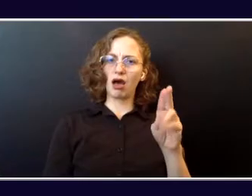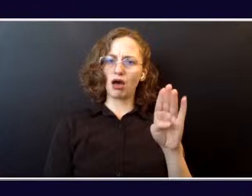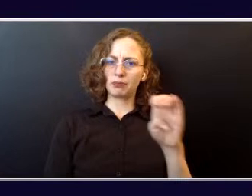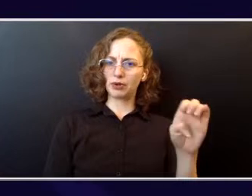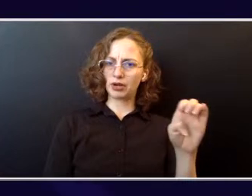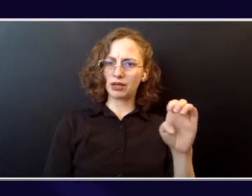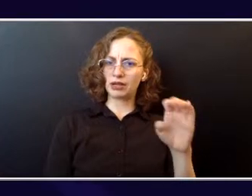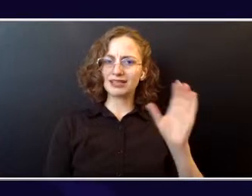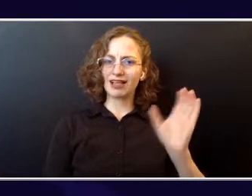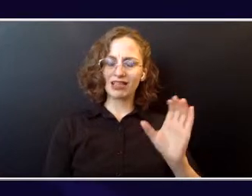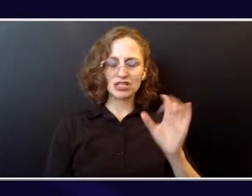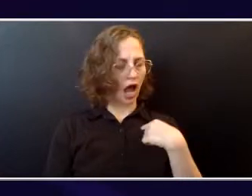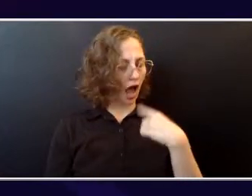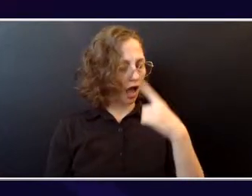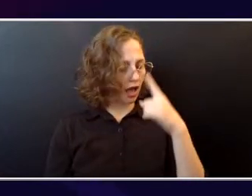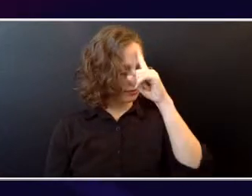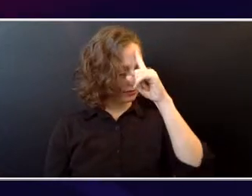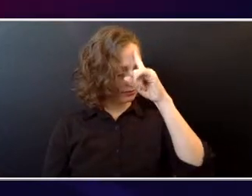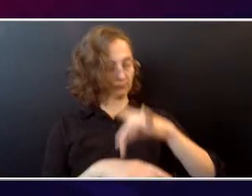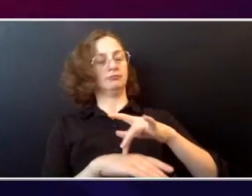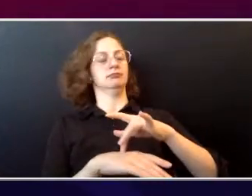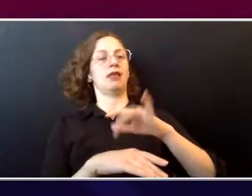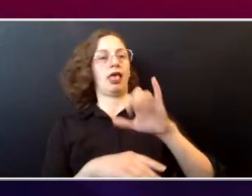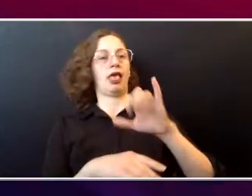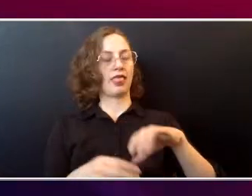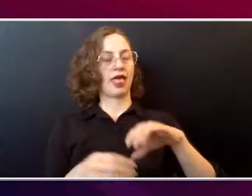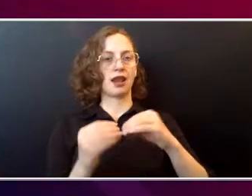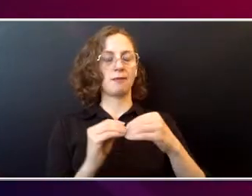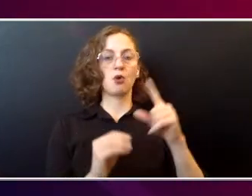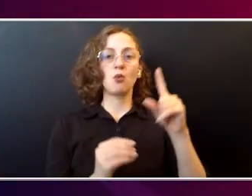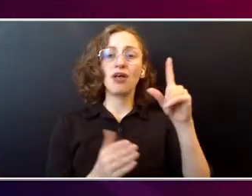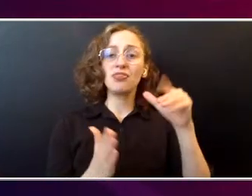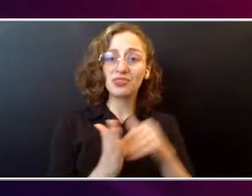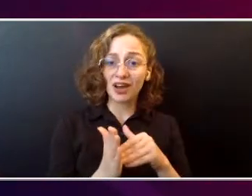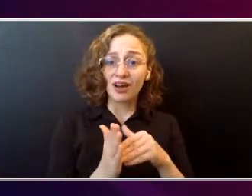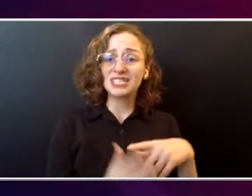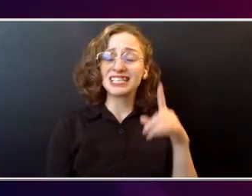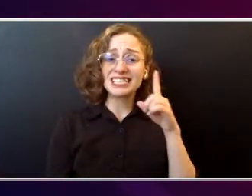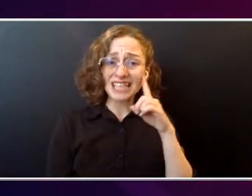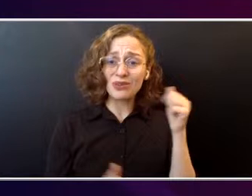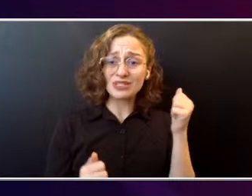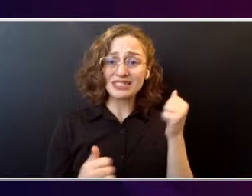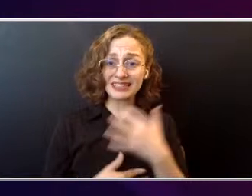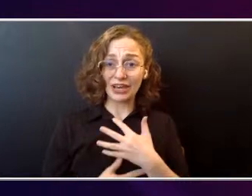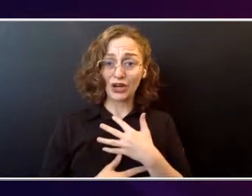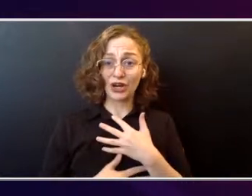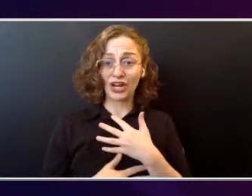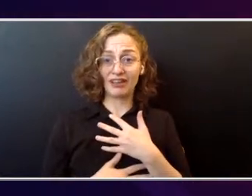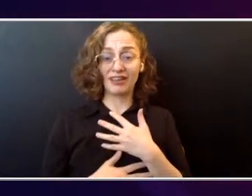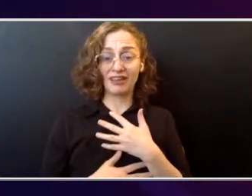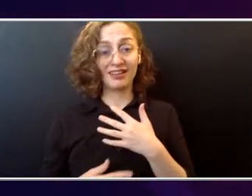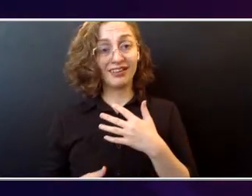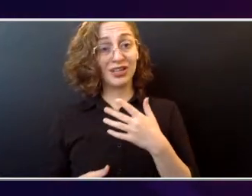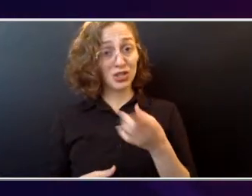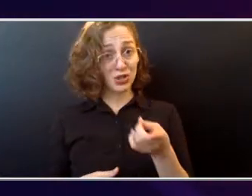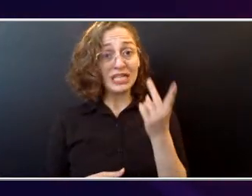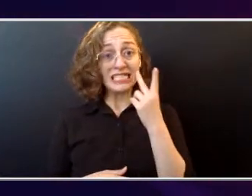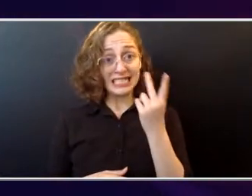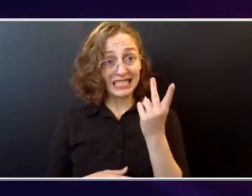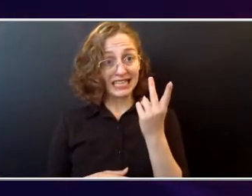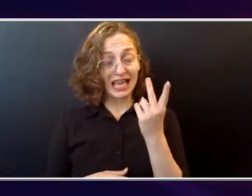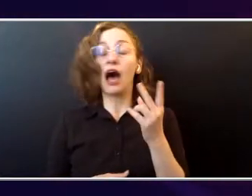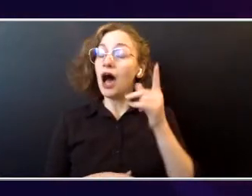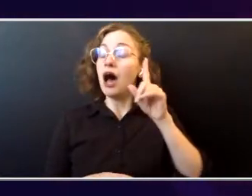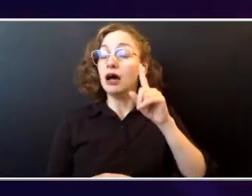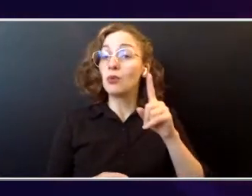a non-medical background, 1,000 sounds frightening to me. Do you ever see patients with 1,000 is frightening. That's